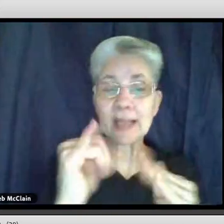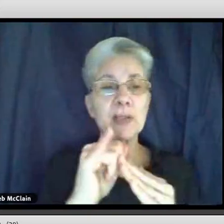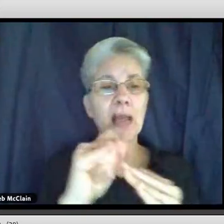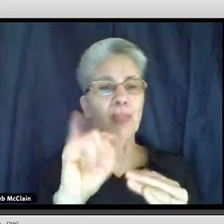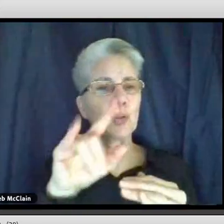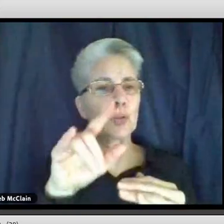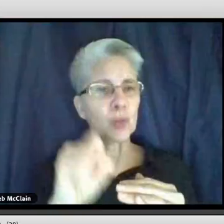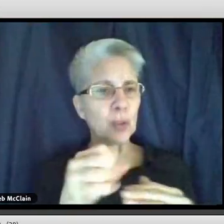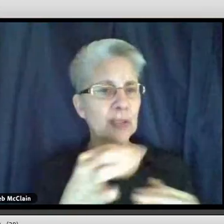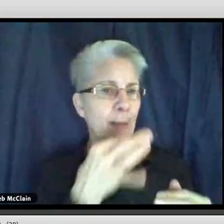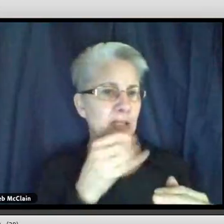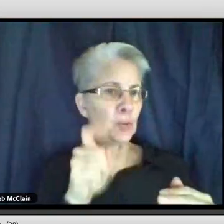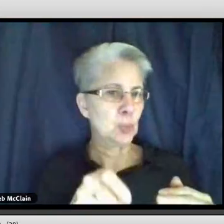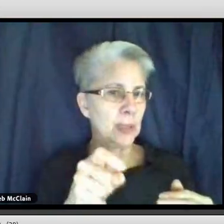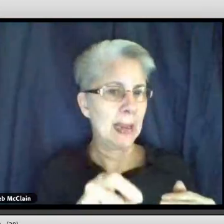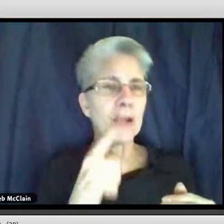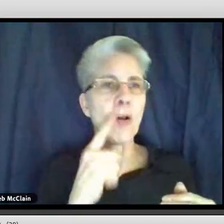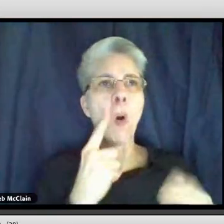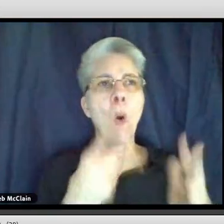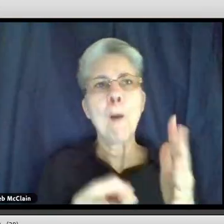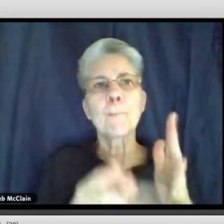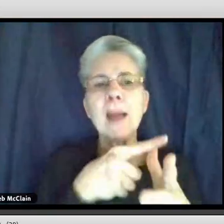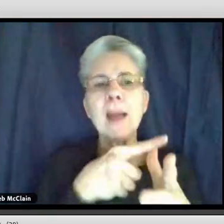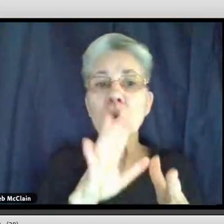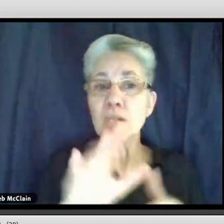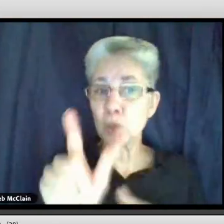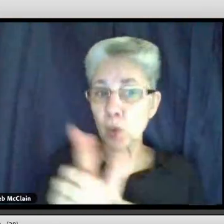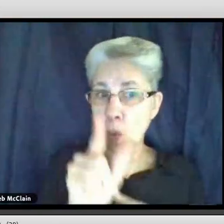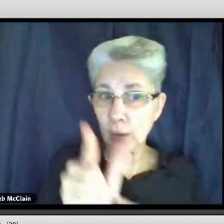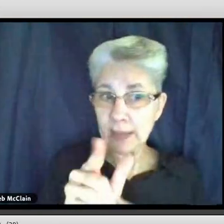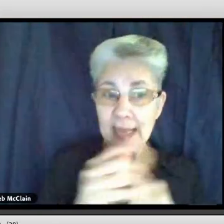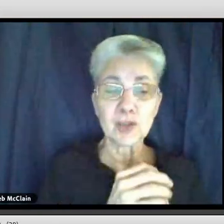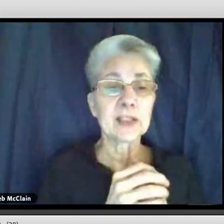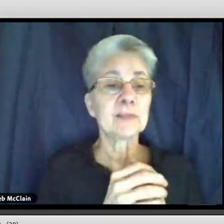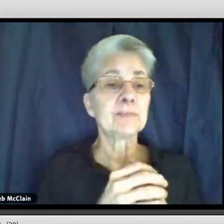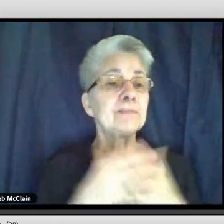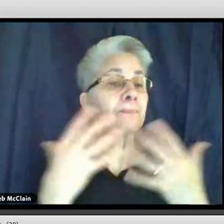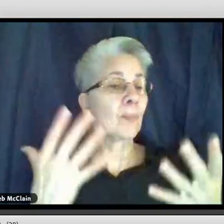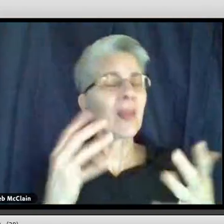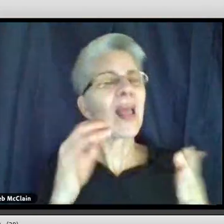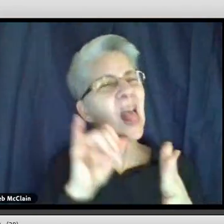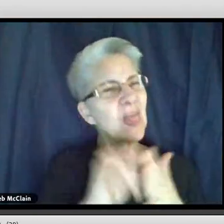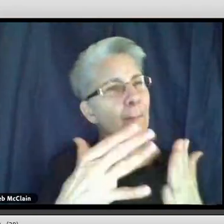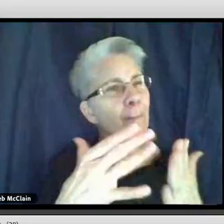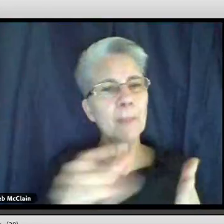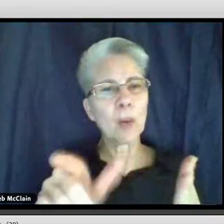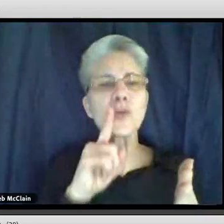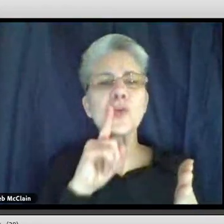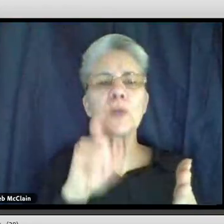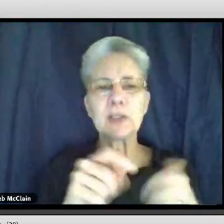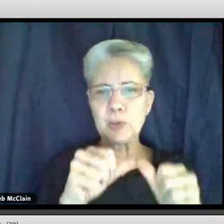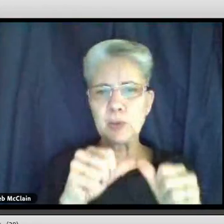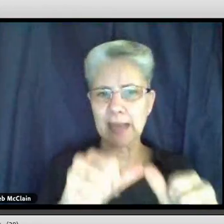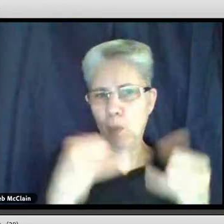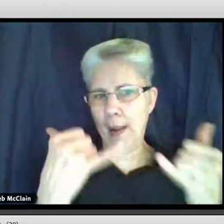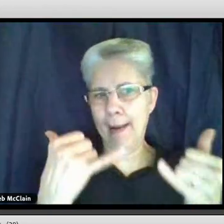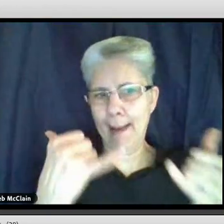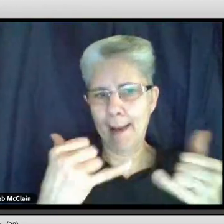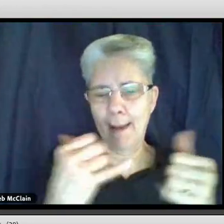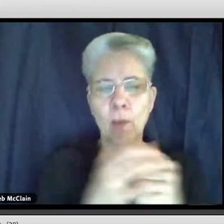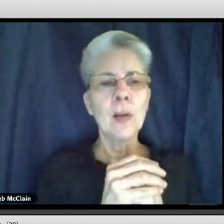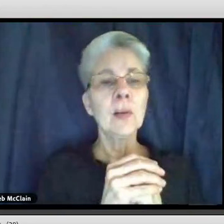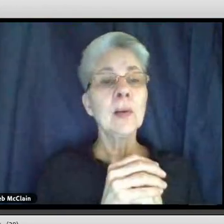need, due to priorities at your organization, that just might be where you need to stay at the moment.